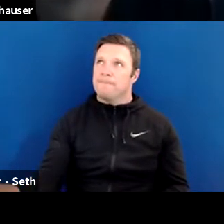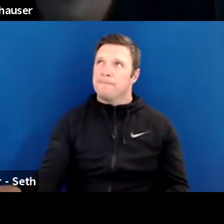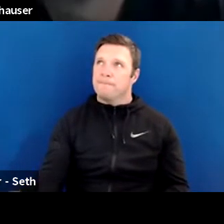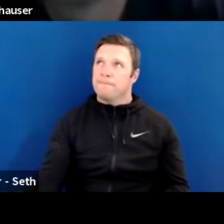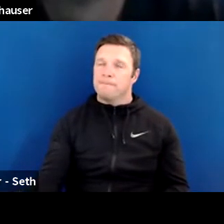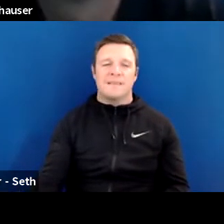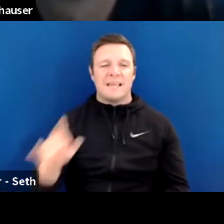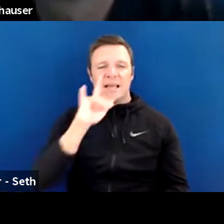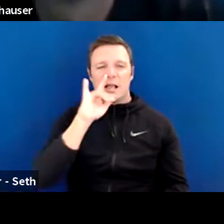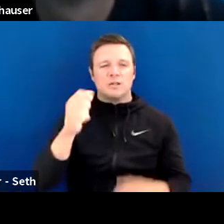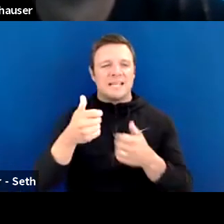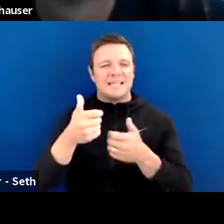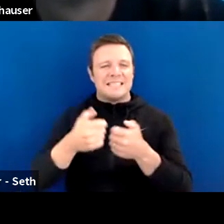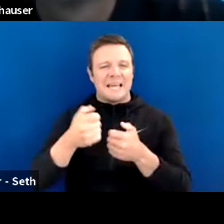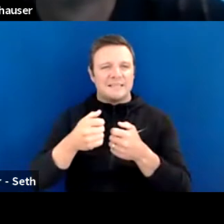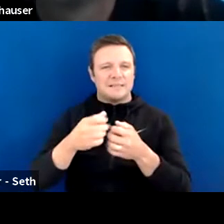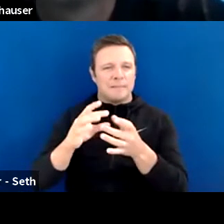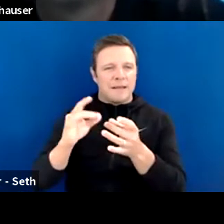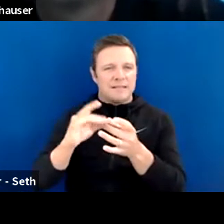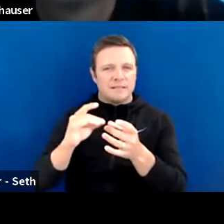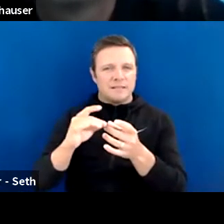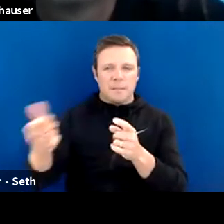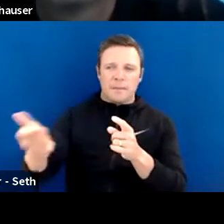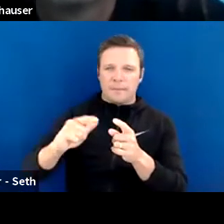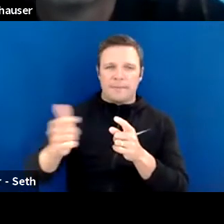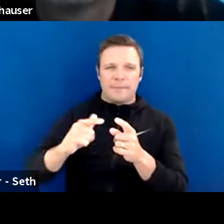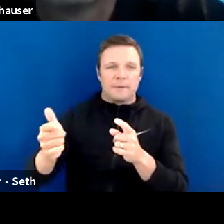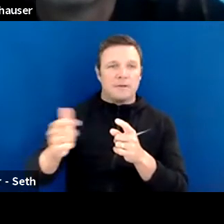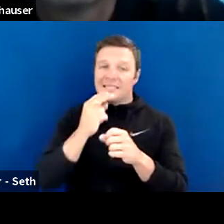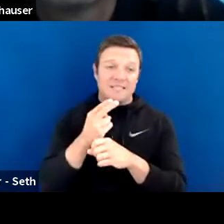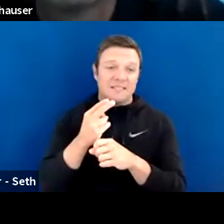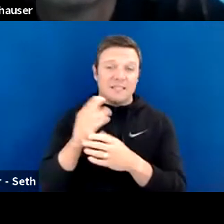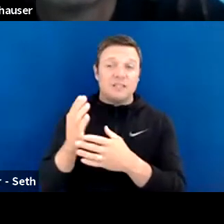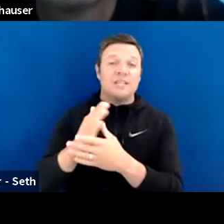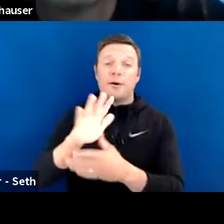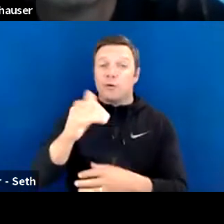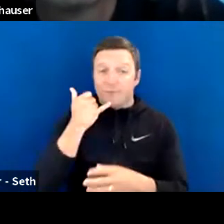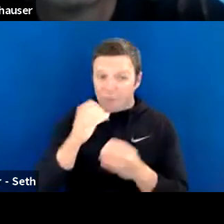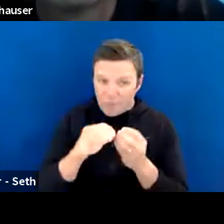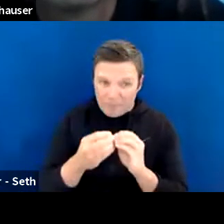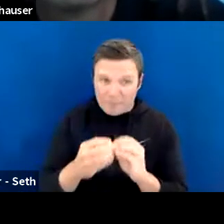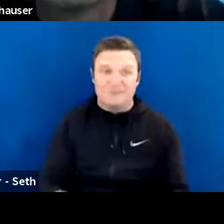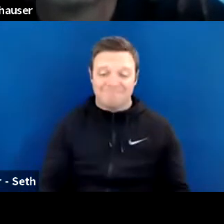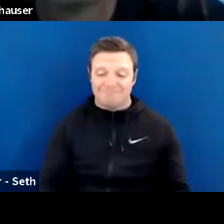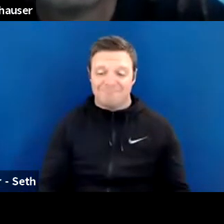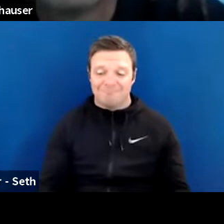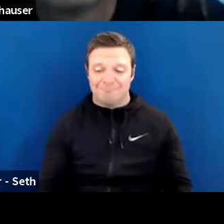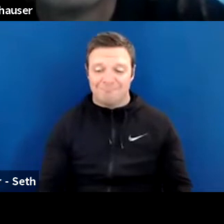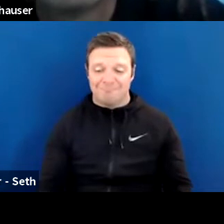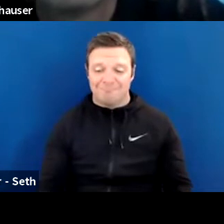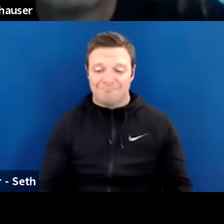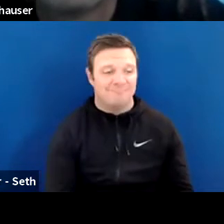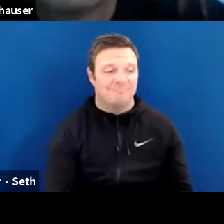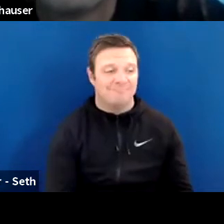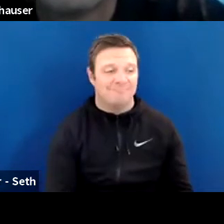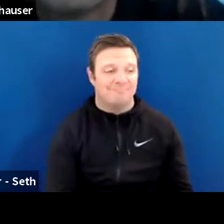students with other students that you can see, that doesn't share your phone number, which for me was important. But